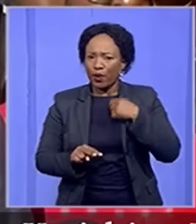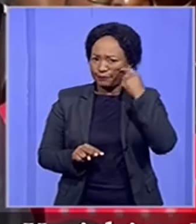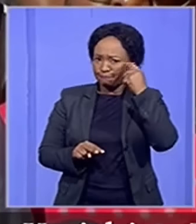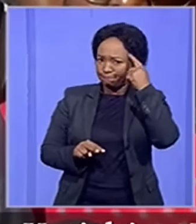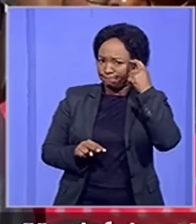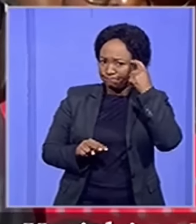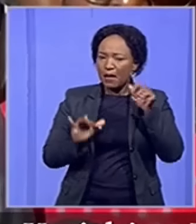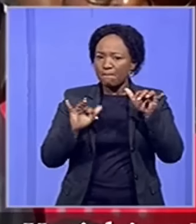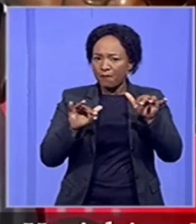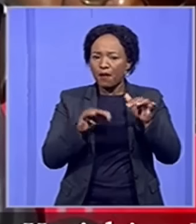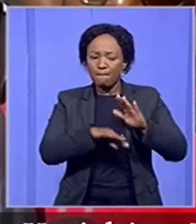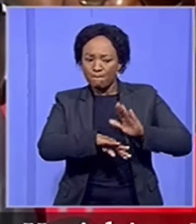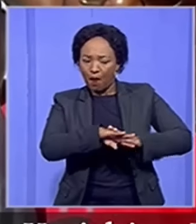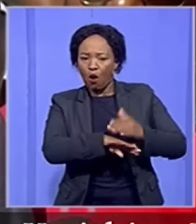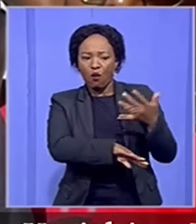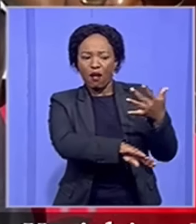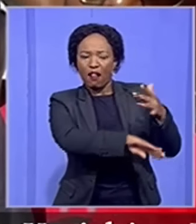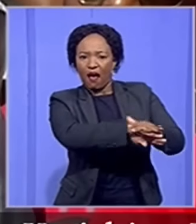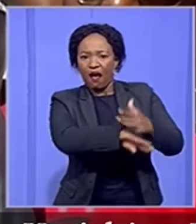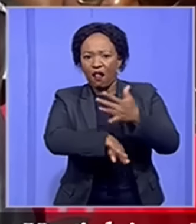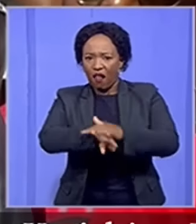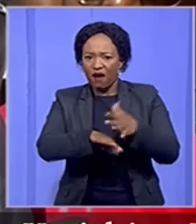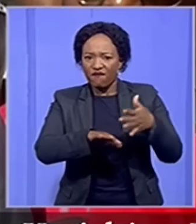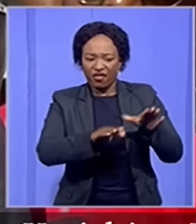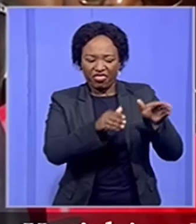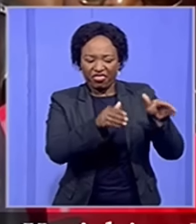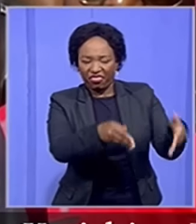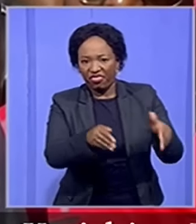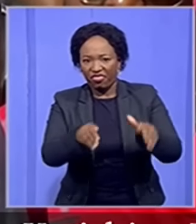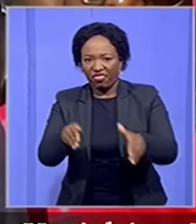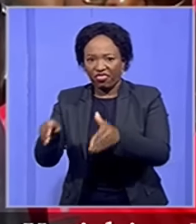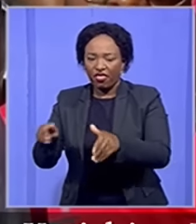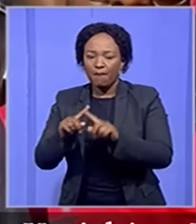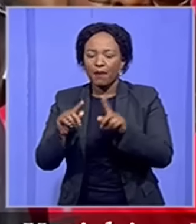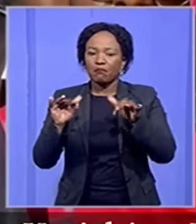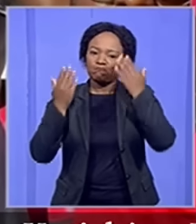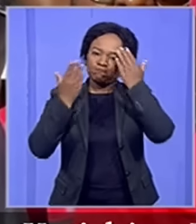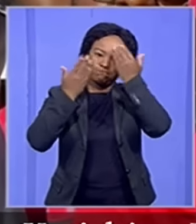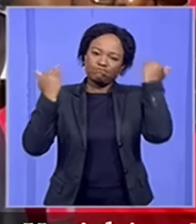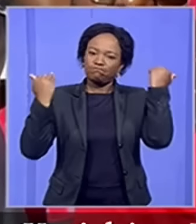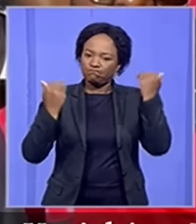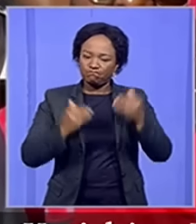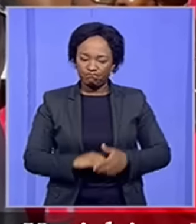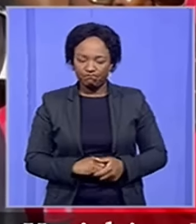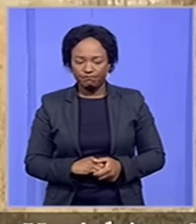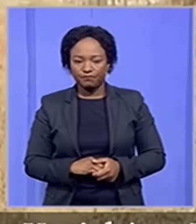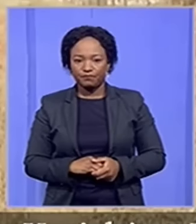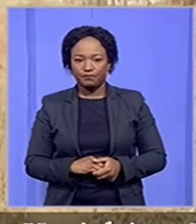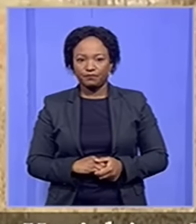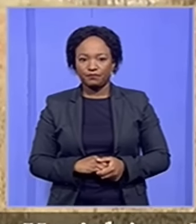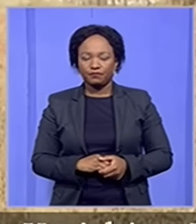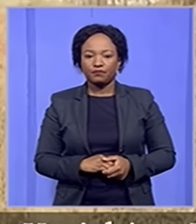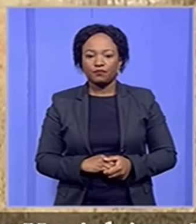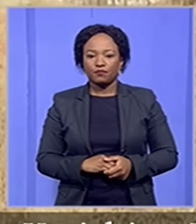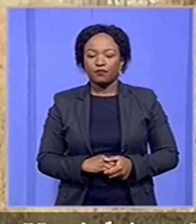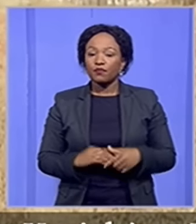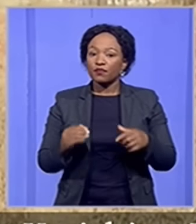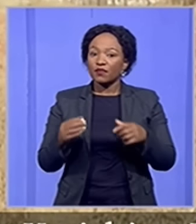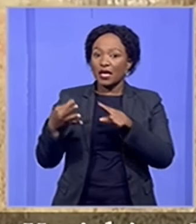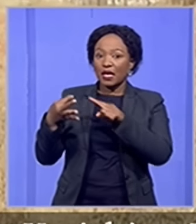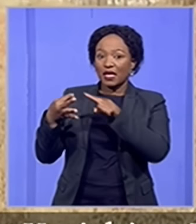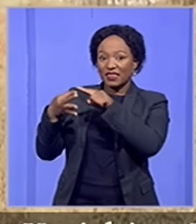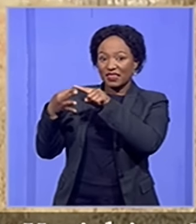bodies where they were buried without informing even the law enforcement. Balatofadiwa ba le